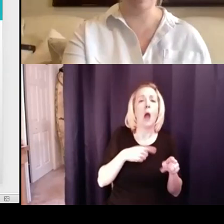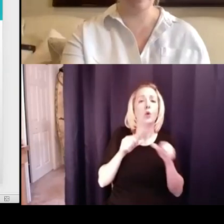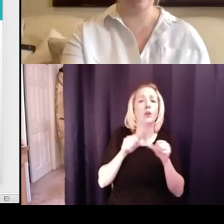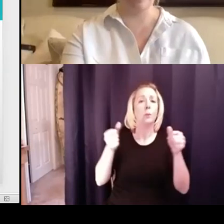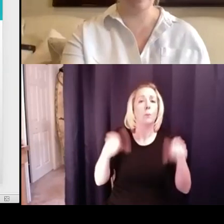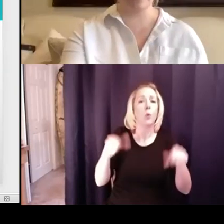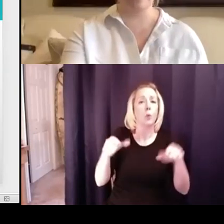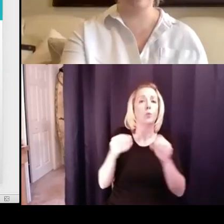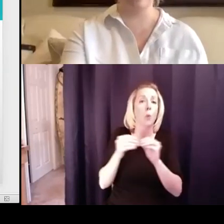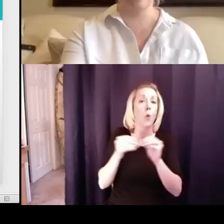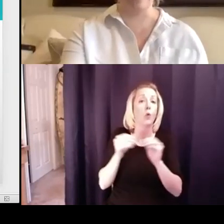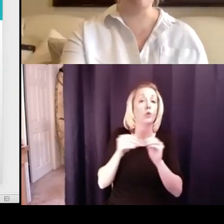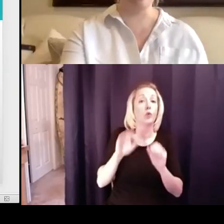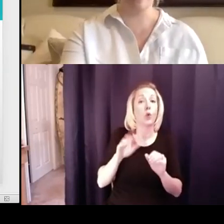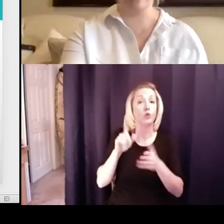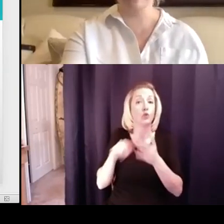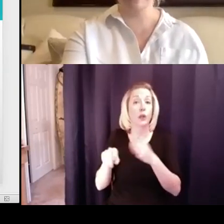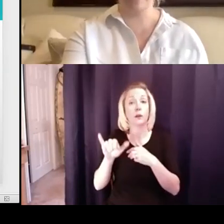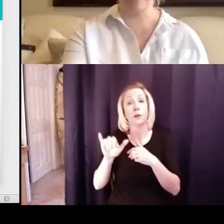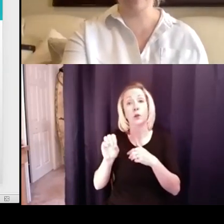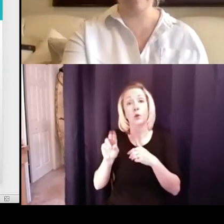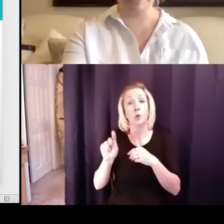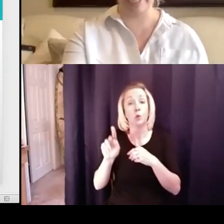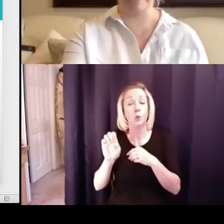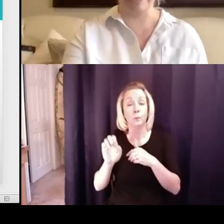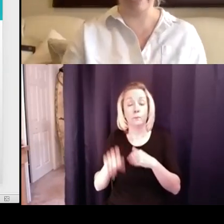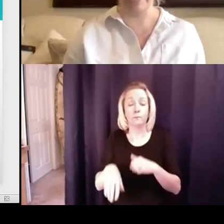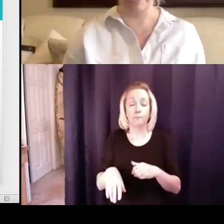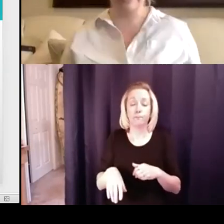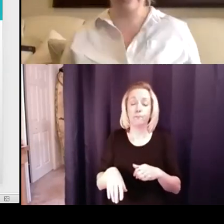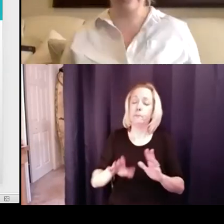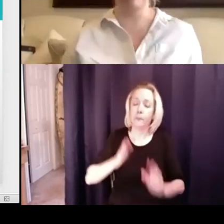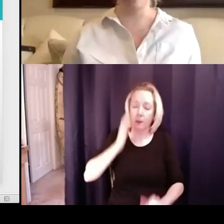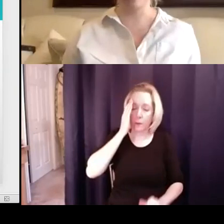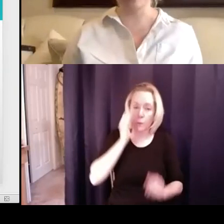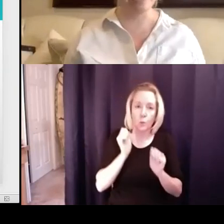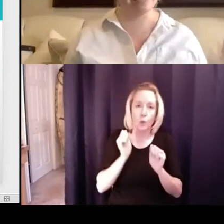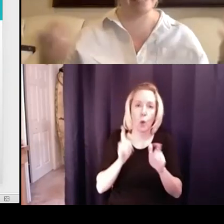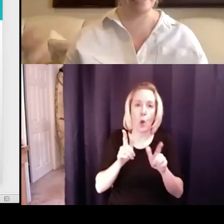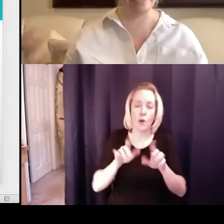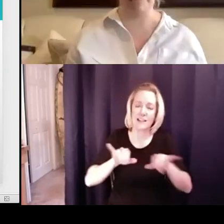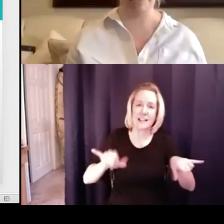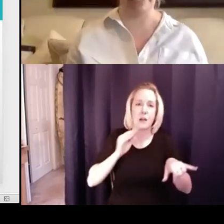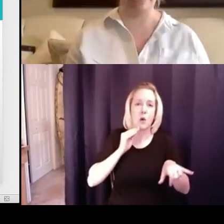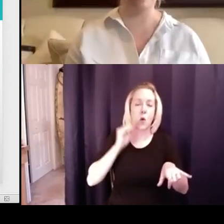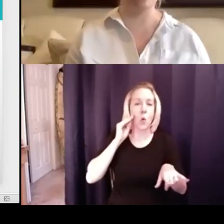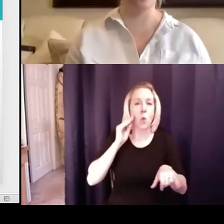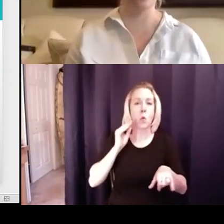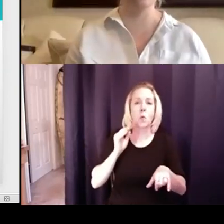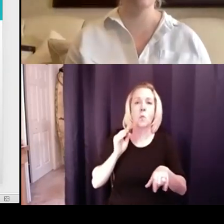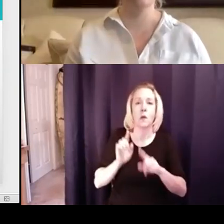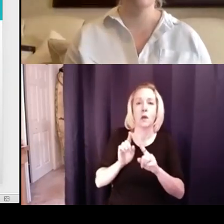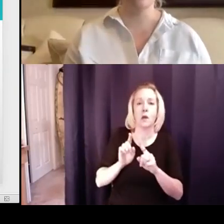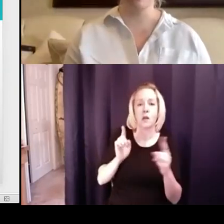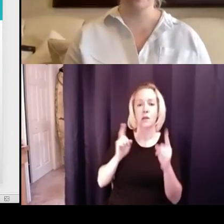on the lookout for those. And I'm very cognizant that we're all trapped inside right now and social distancing, not really able to get out to